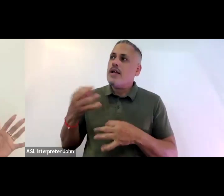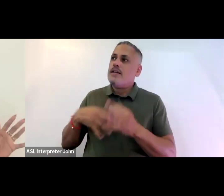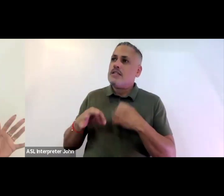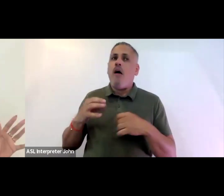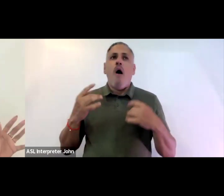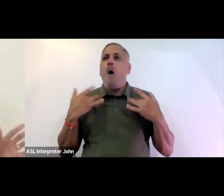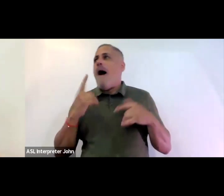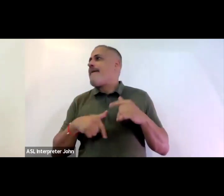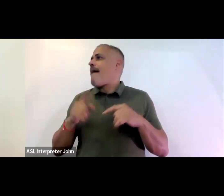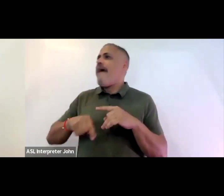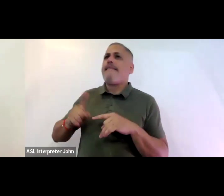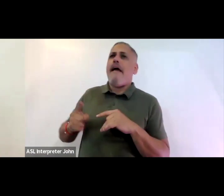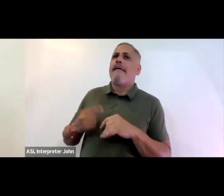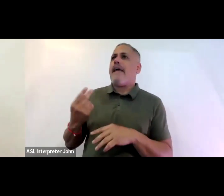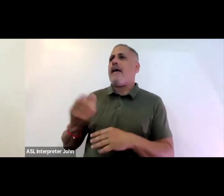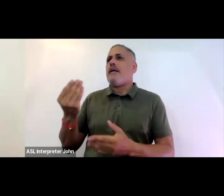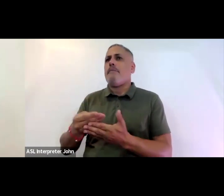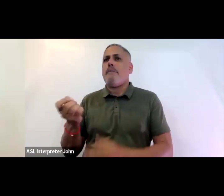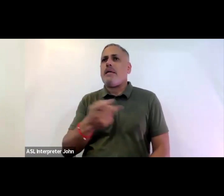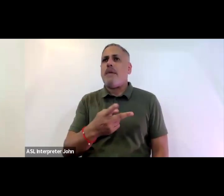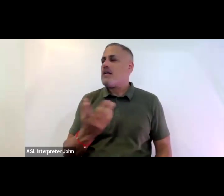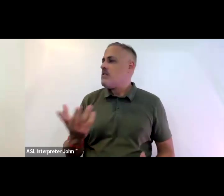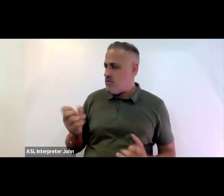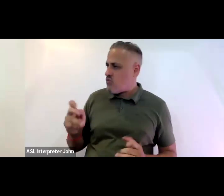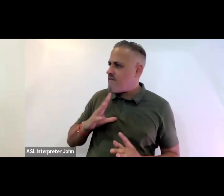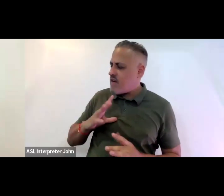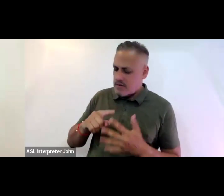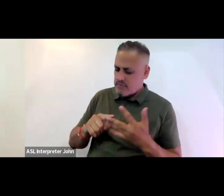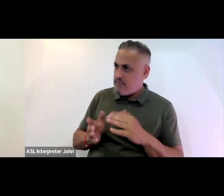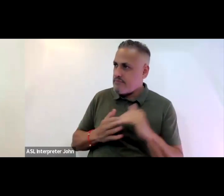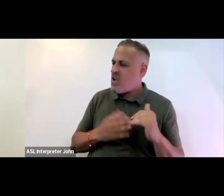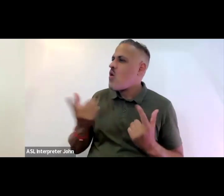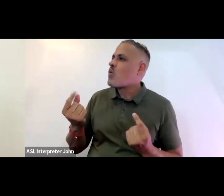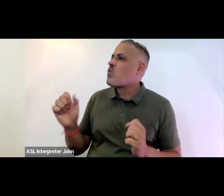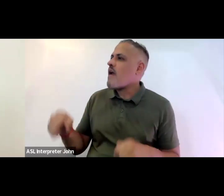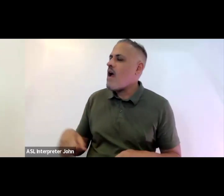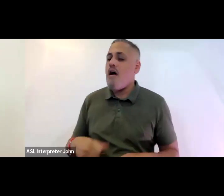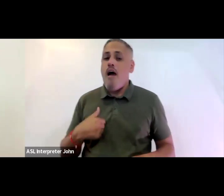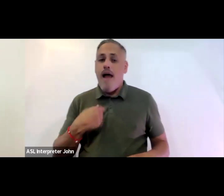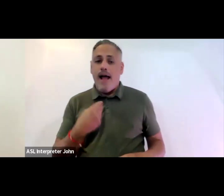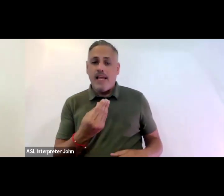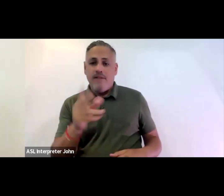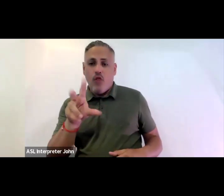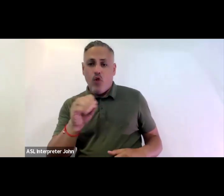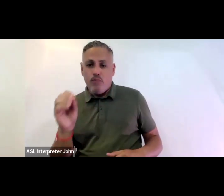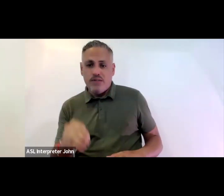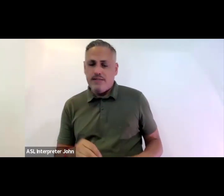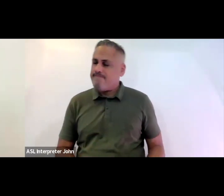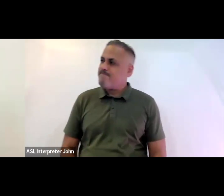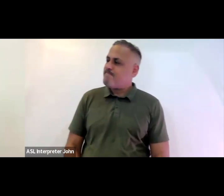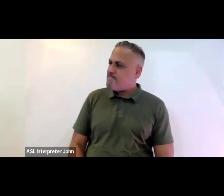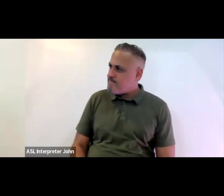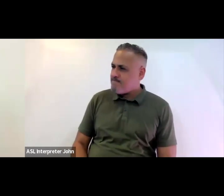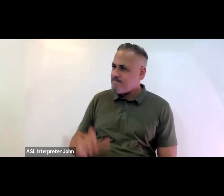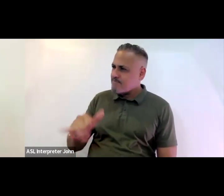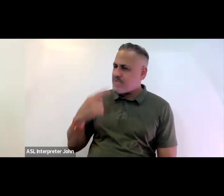just saying, "Oh, my hands are tied. I can't give you a refund." I said, "Well, what can you do?" He came in and he said, "I can give you 30%. I said, "That